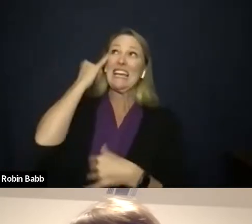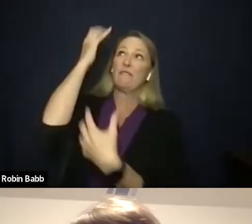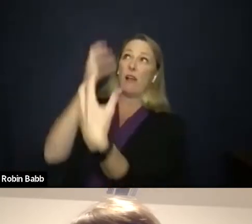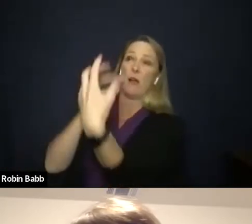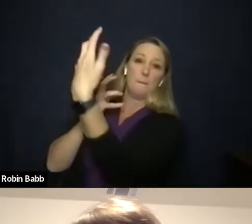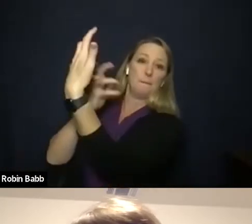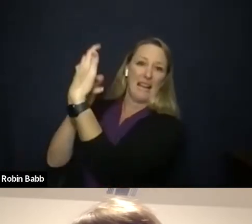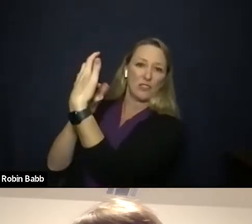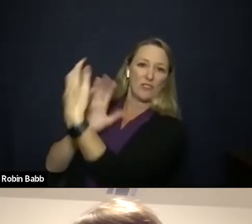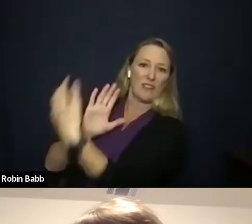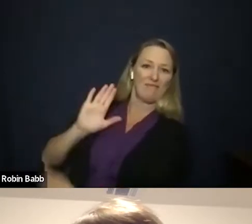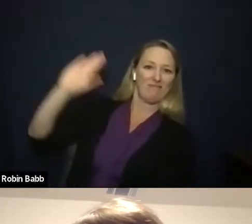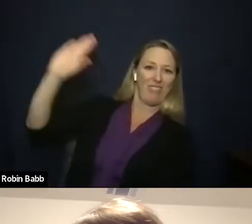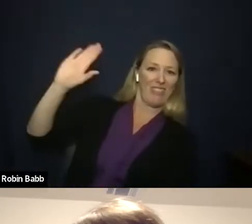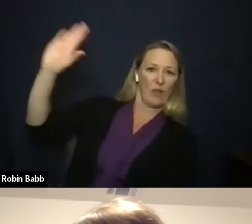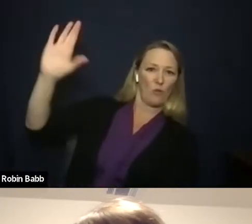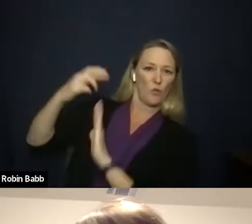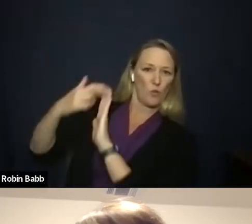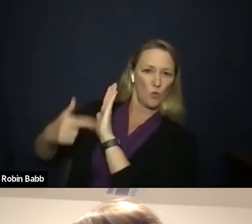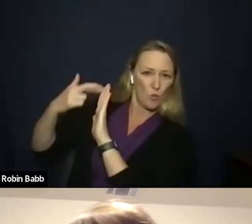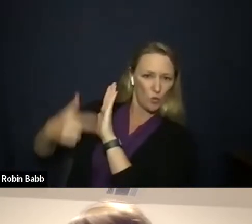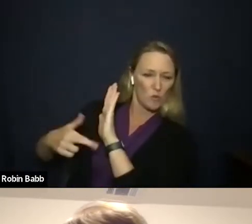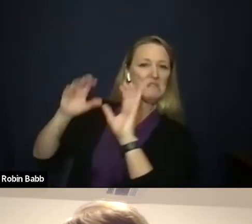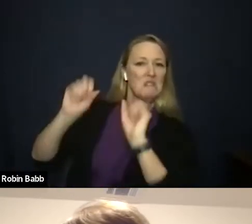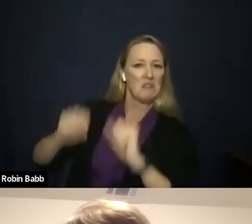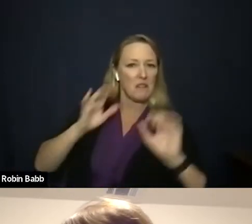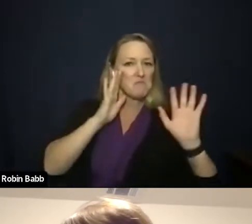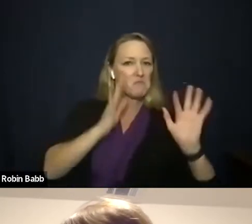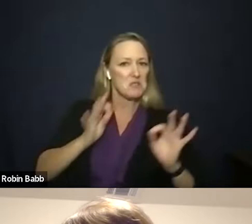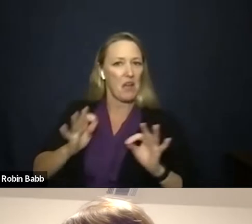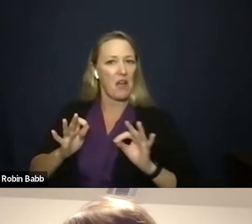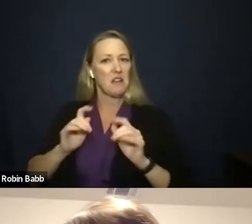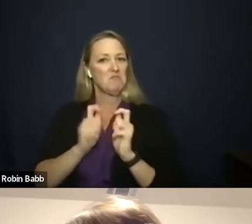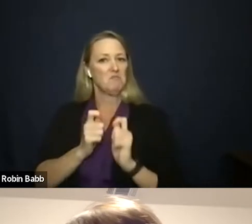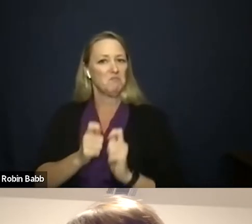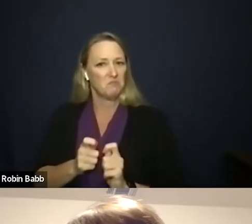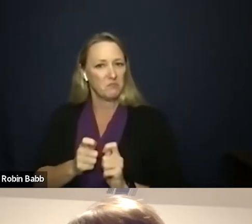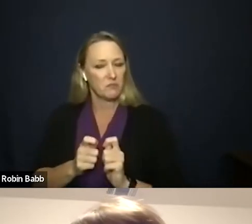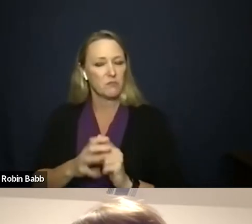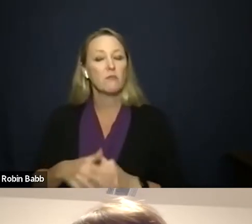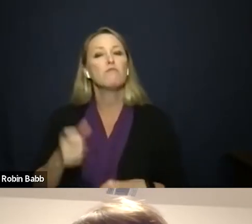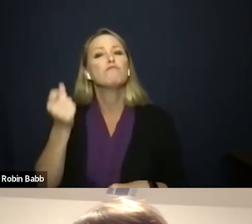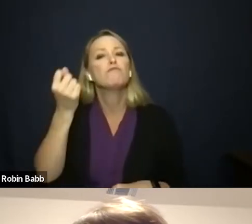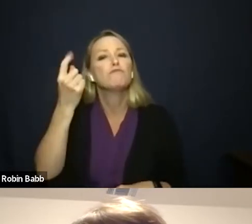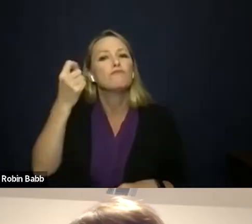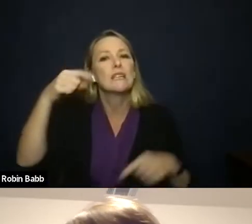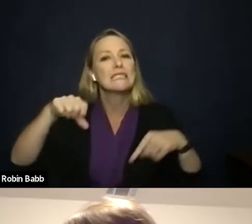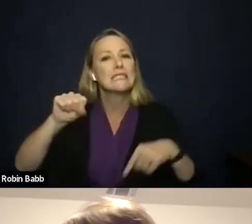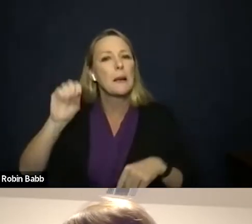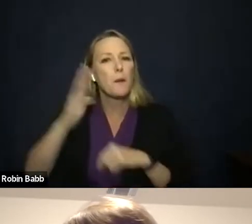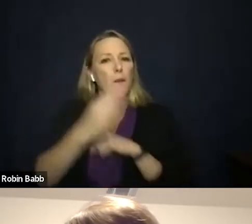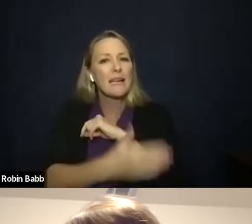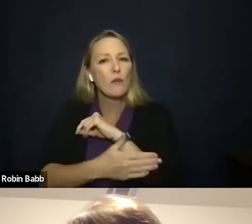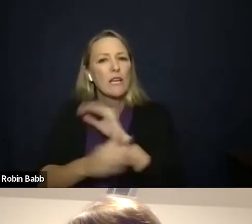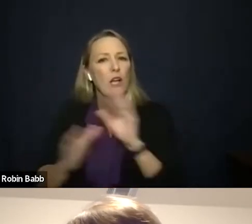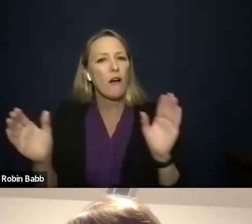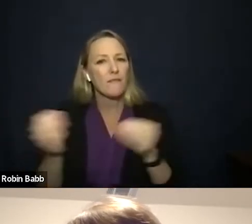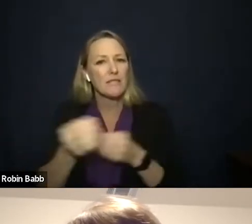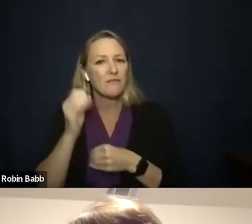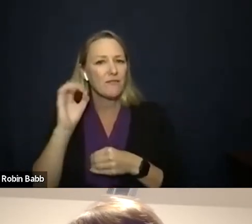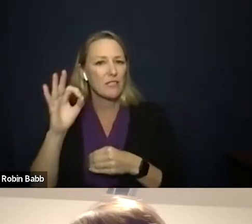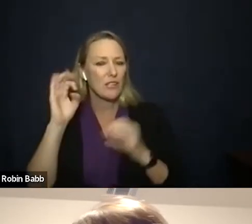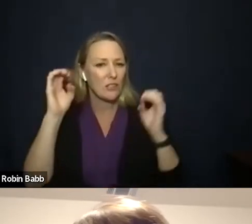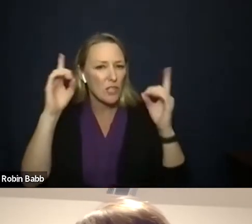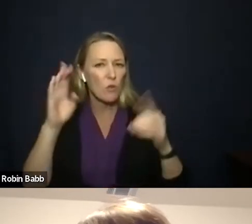department of education and regulations and santa barbara county education office will continue to provide consultation for school